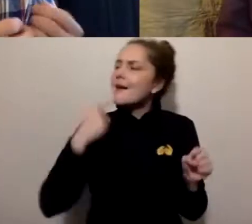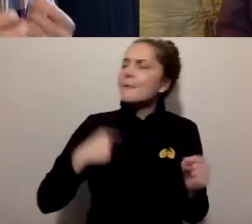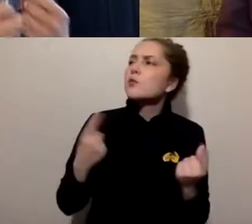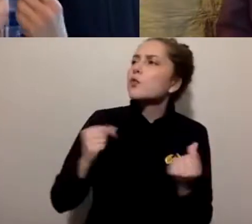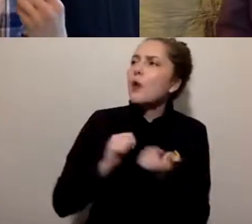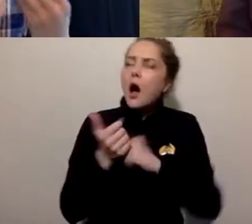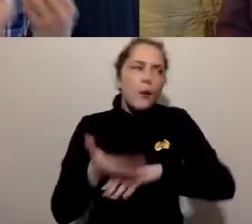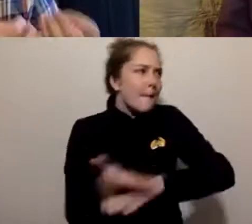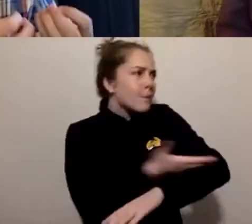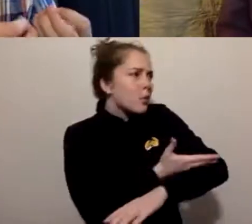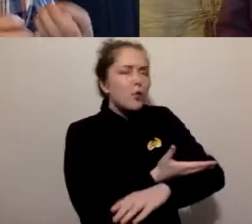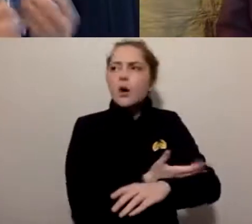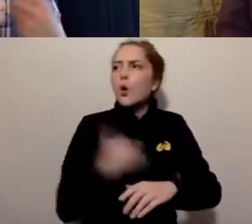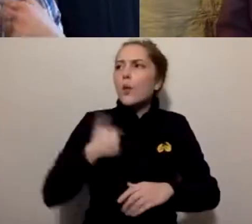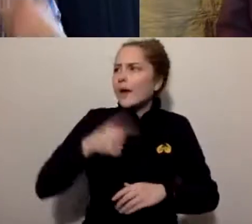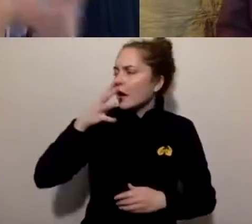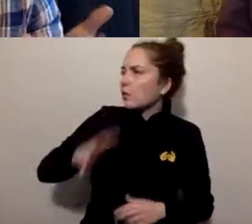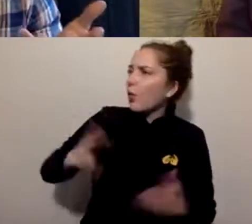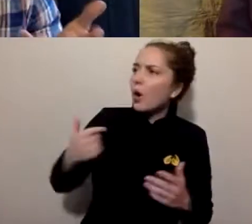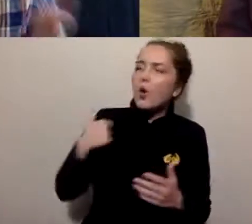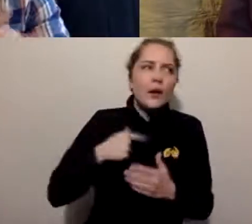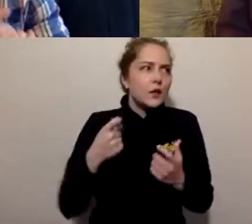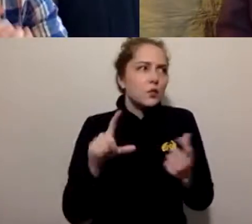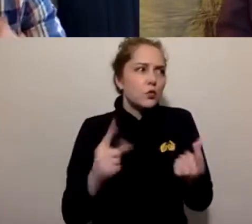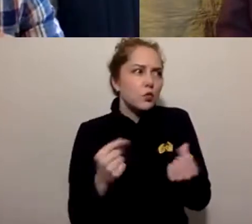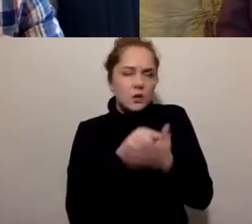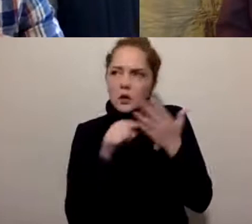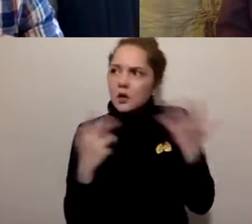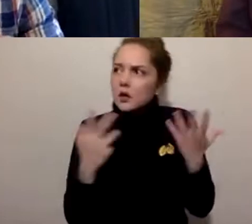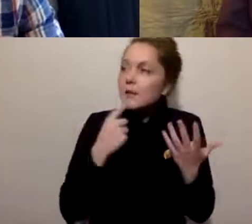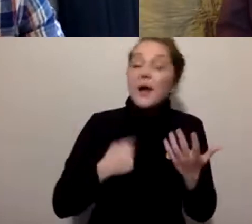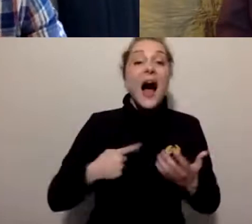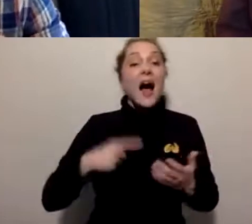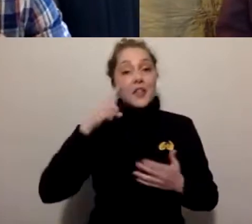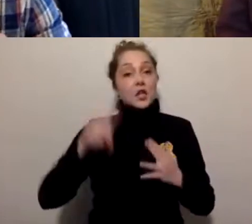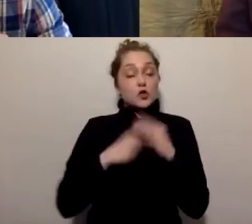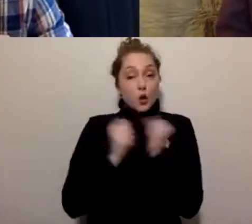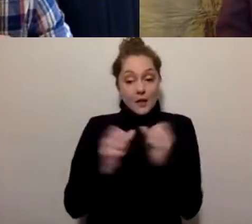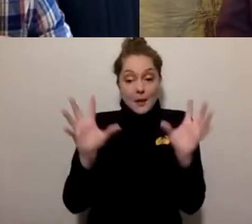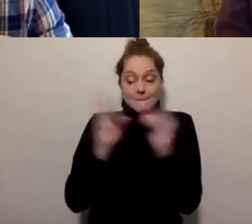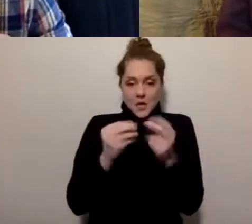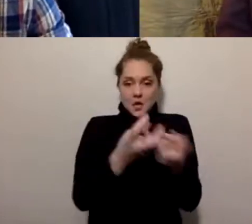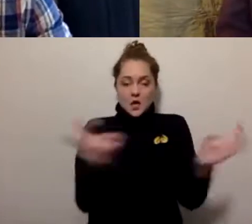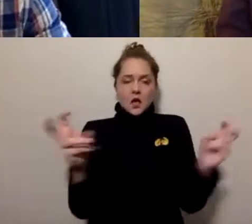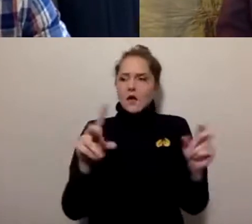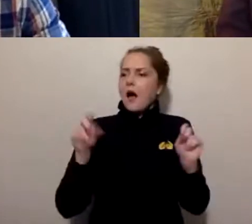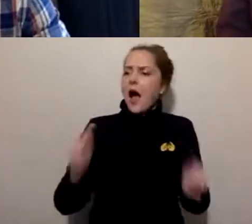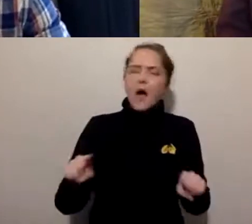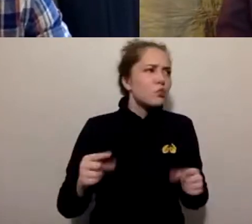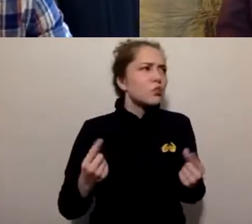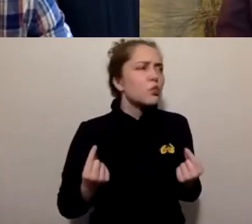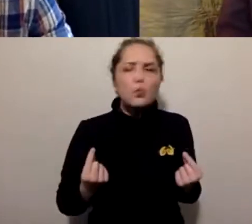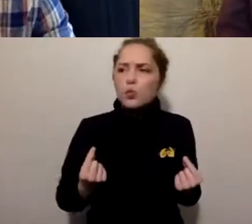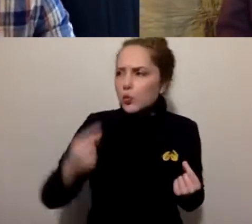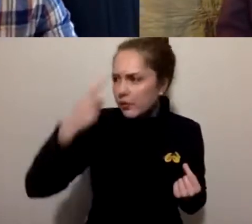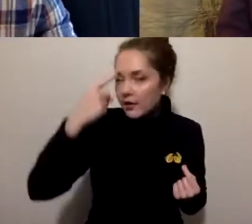on? What are we neglecting? And what do we need to do about it? And I think by starting with that simple question, we can actually accomplish a lot